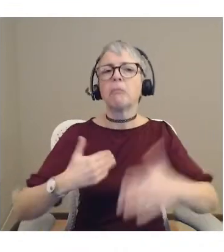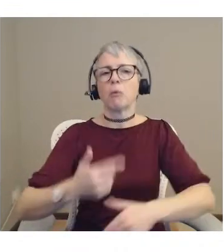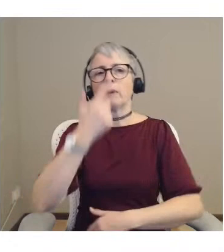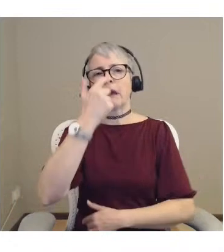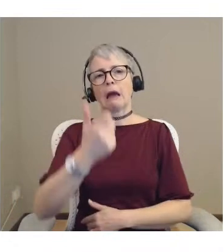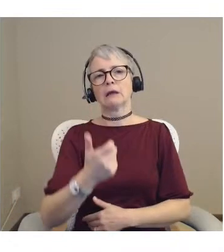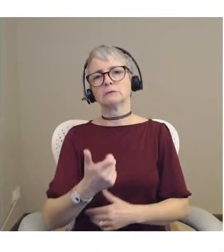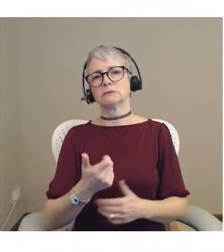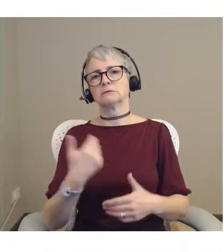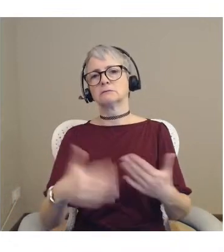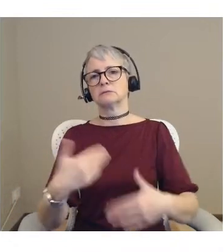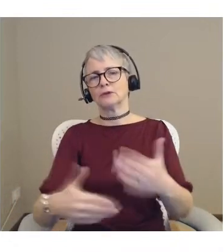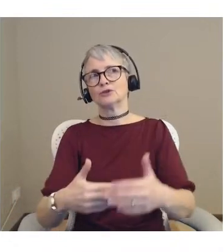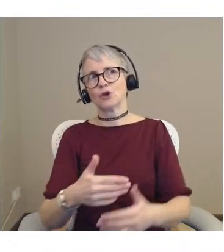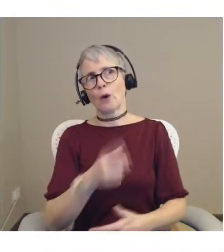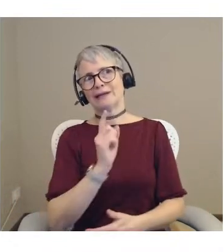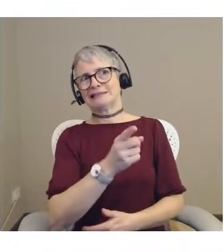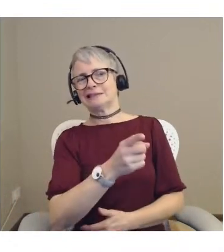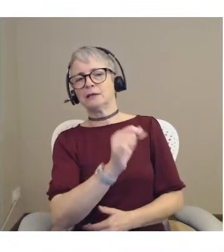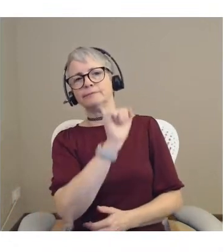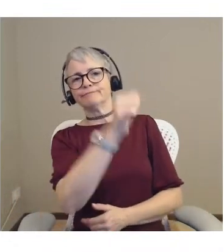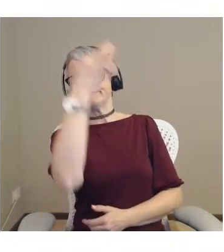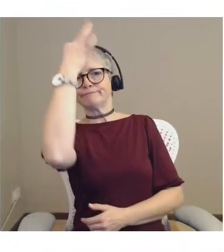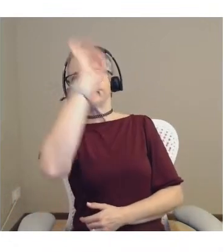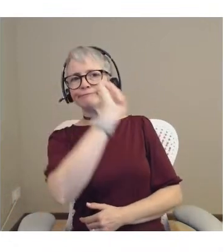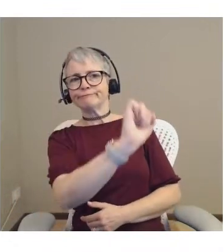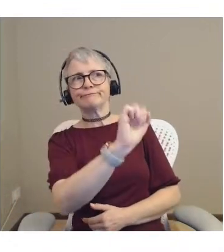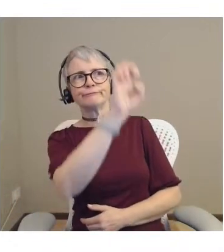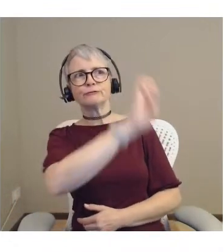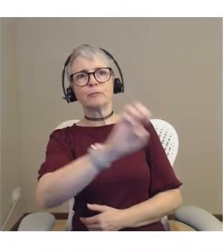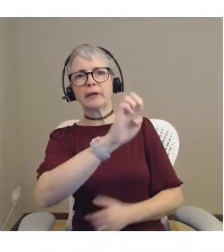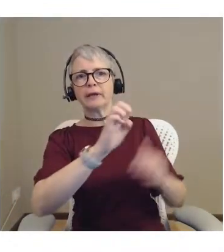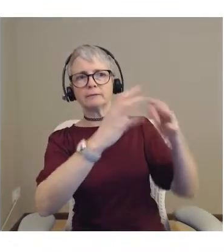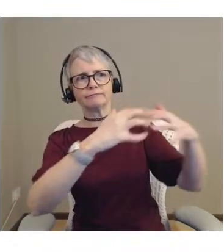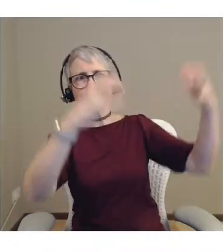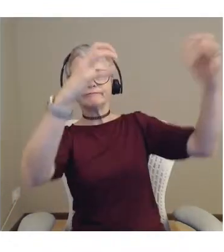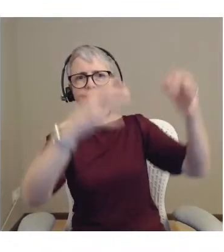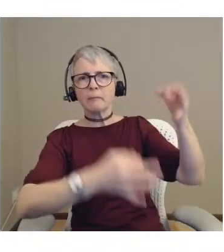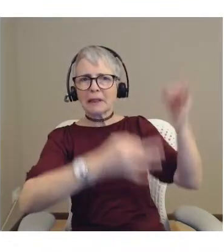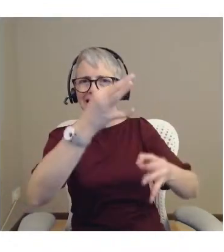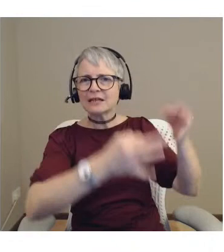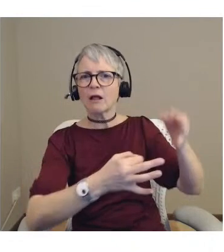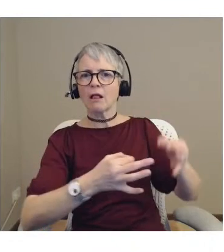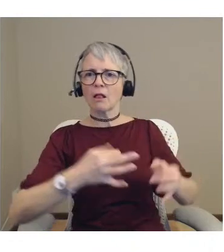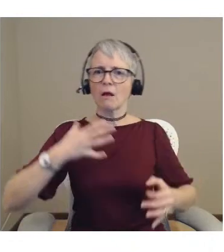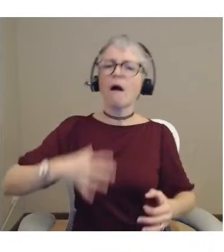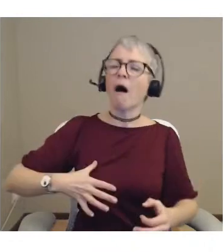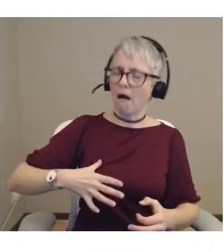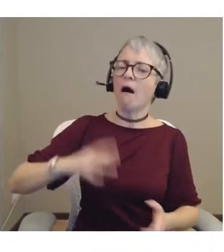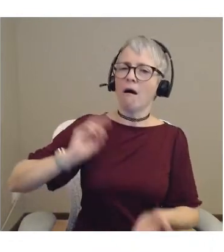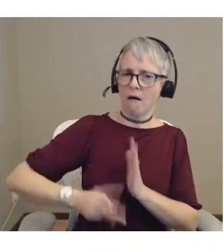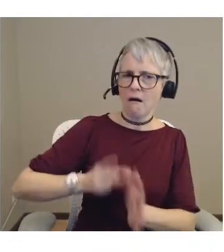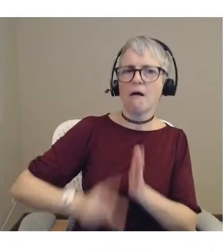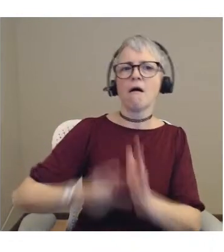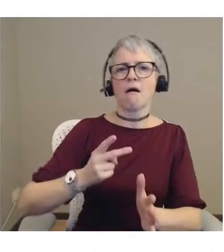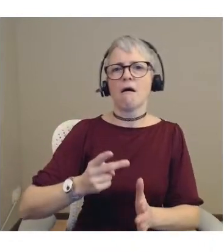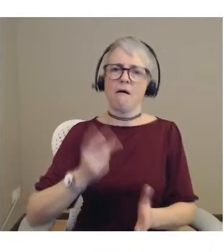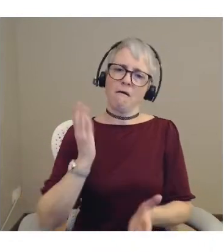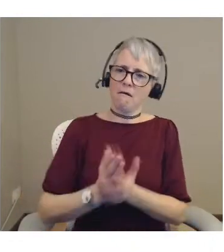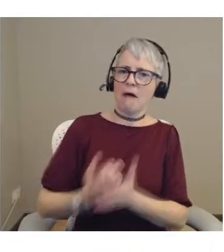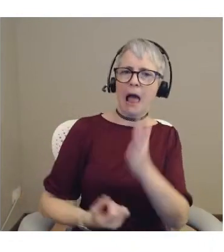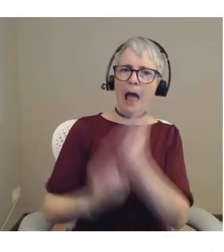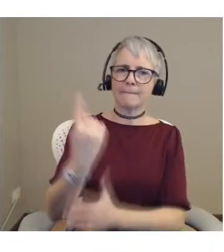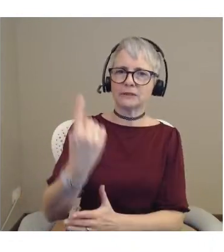will is very important, and the resources to actually make these actions a